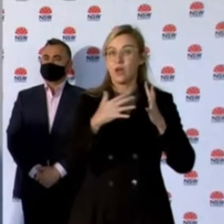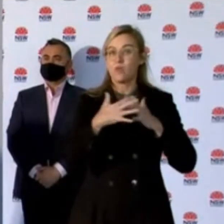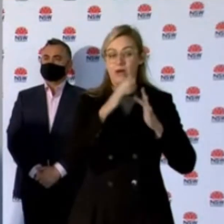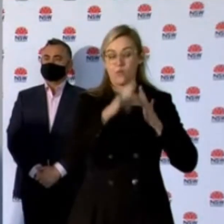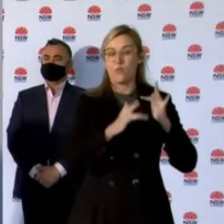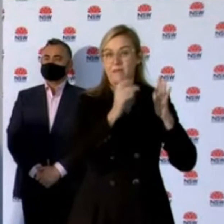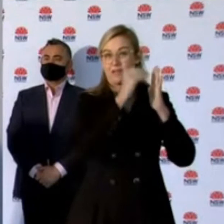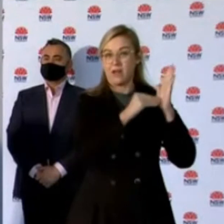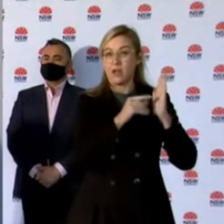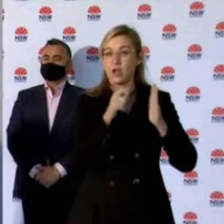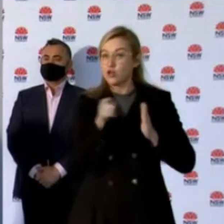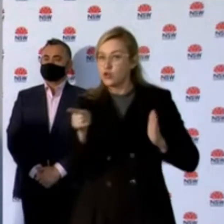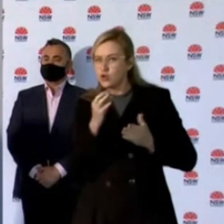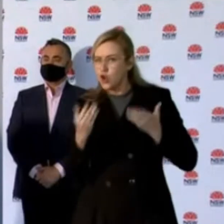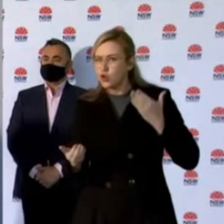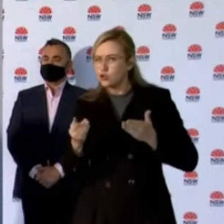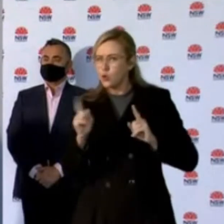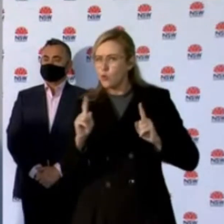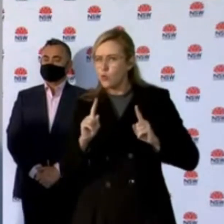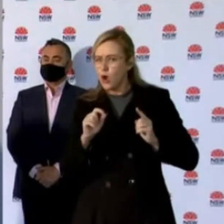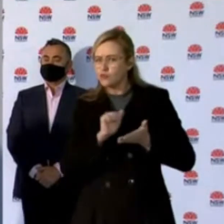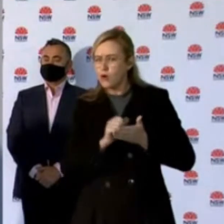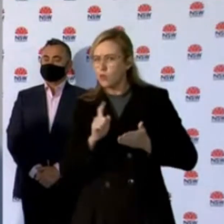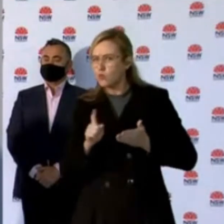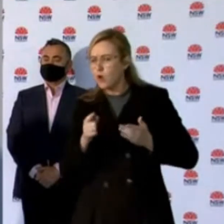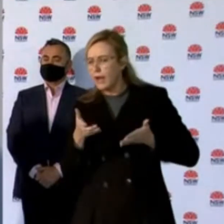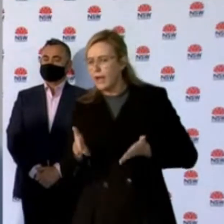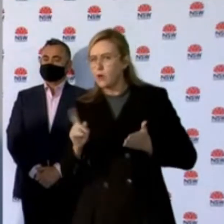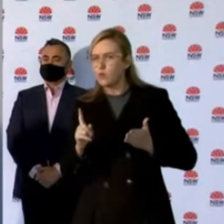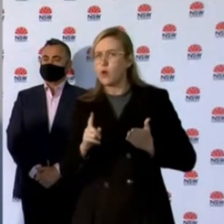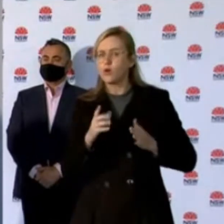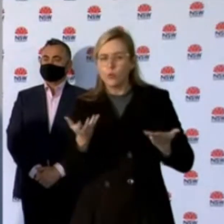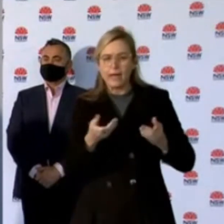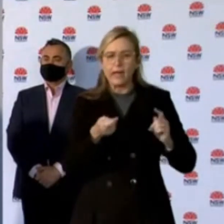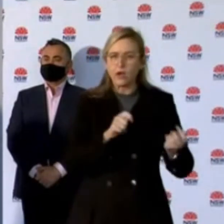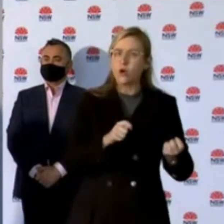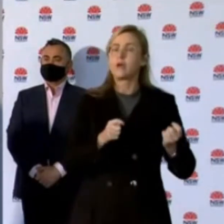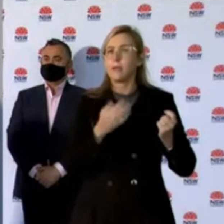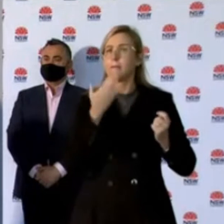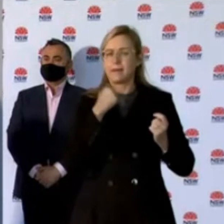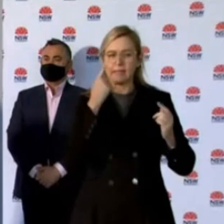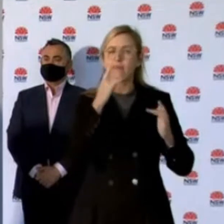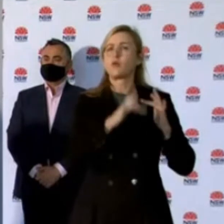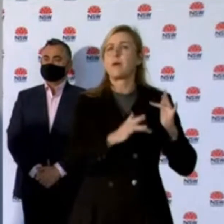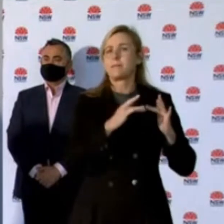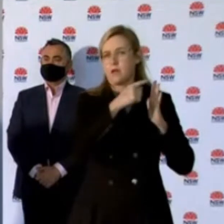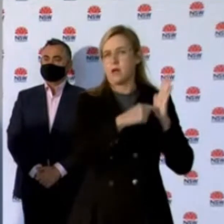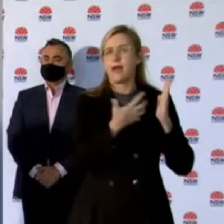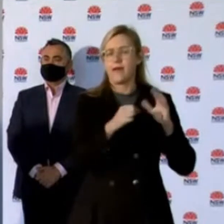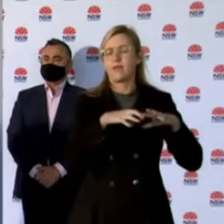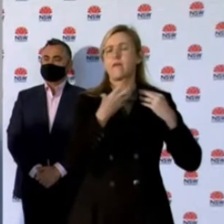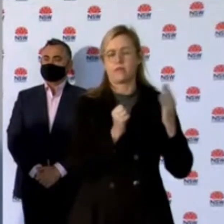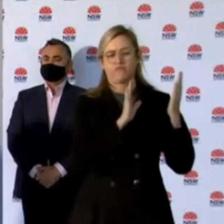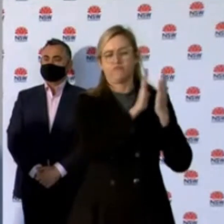concerns, please go through Service New South Wales to have those concerns addressed, or any questions that you might have. In relation to what we call